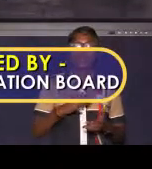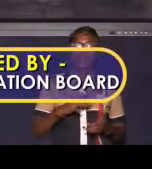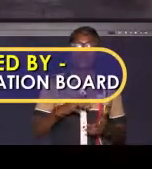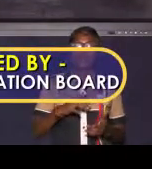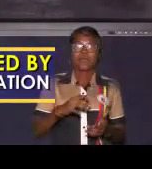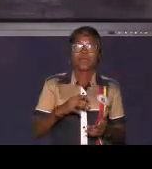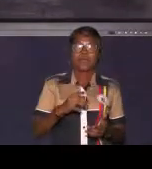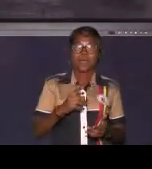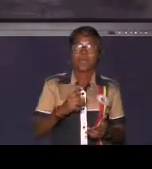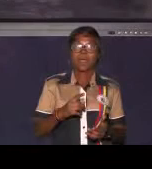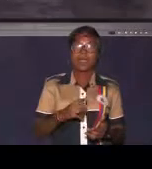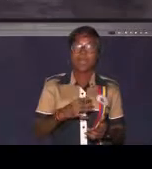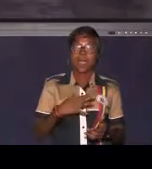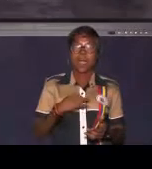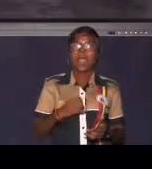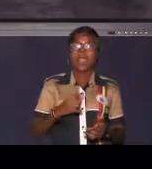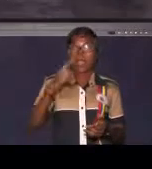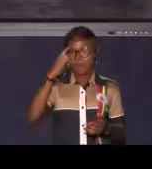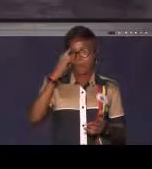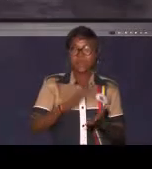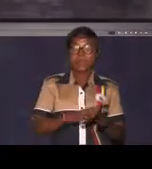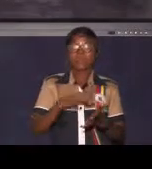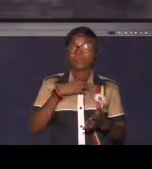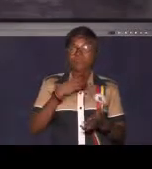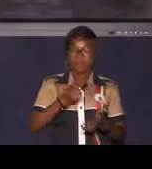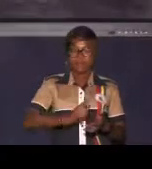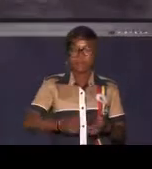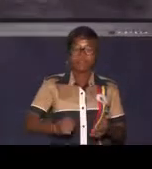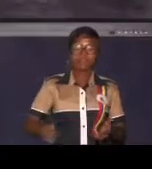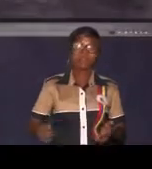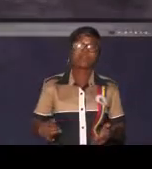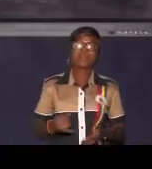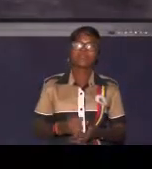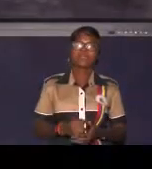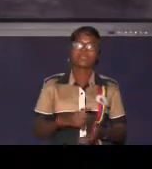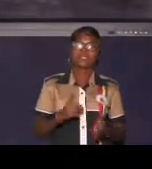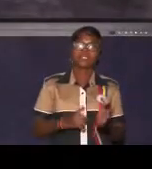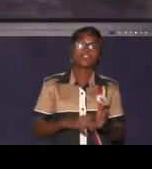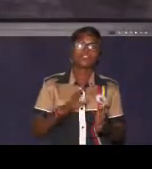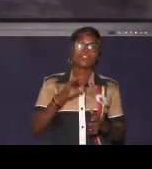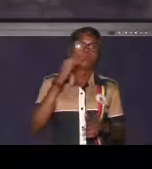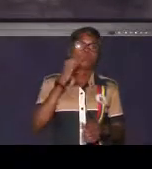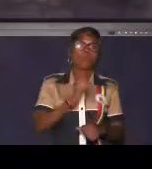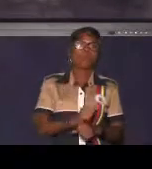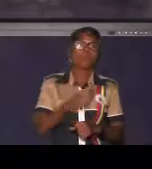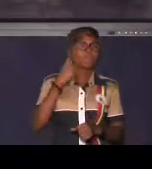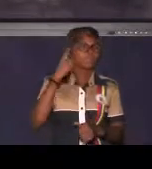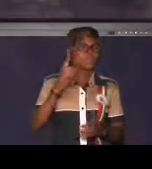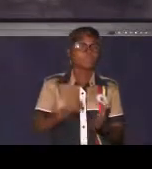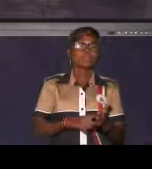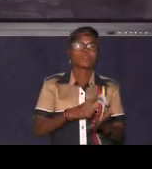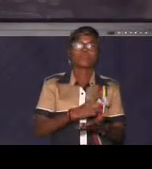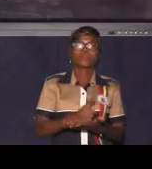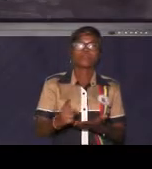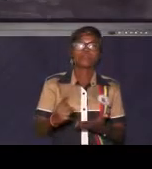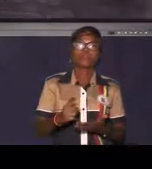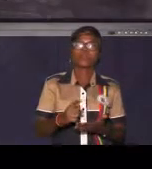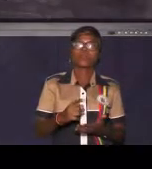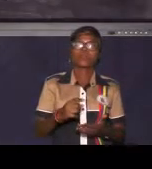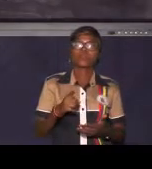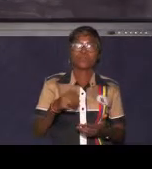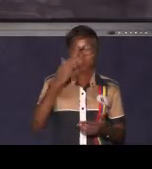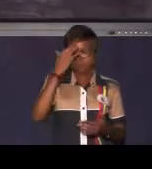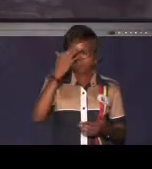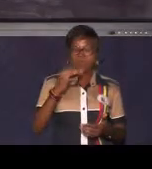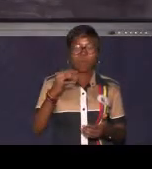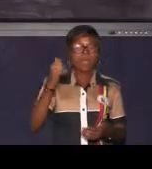I believe you've, the way, as I'm reading them out, you're writing. This is your assignment for this week. And you